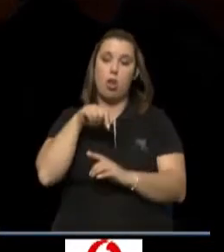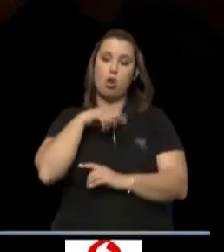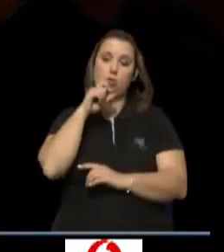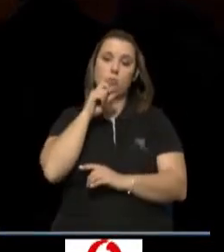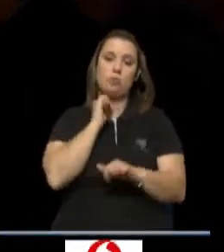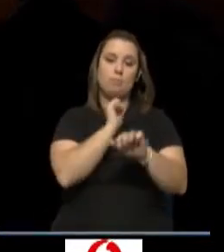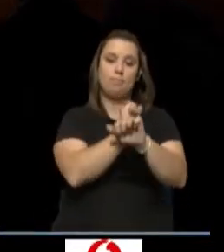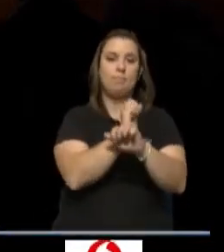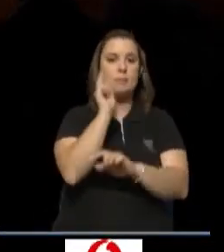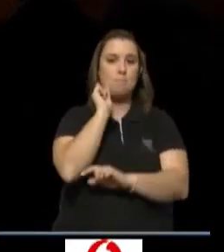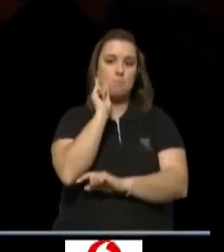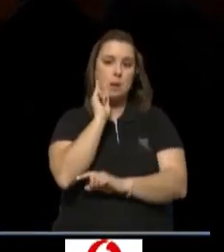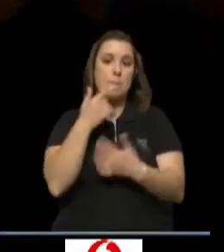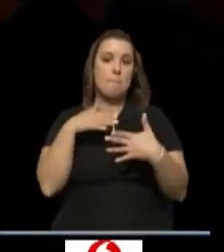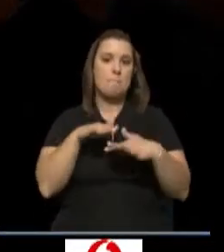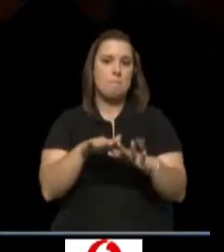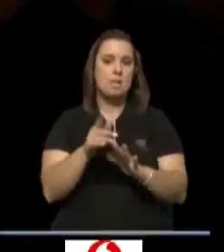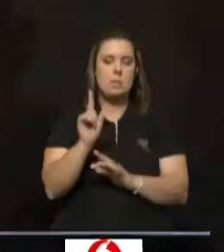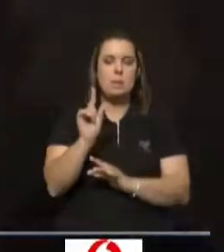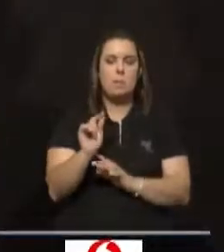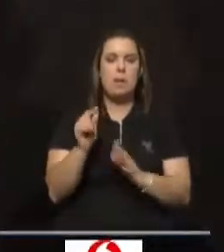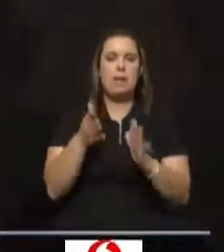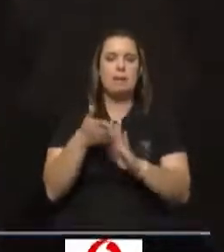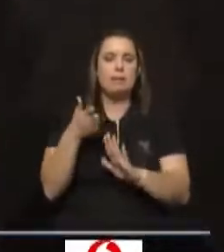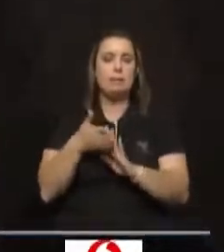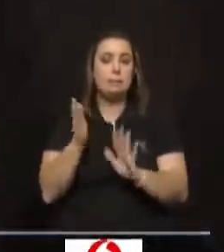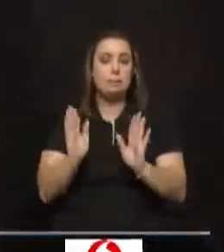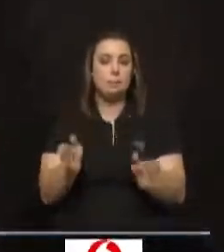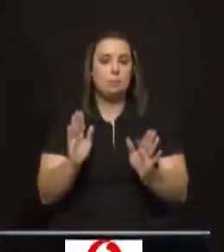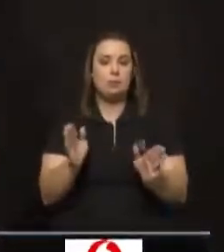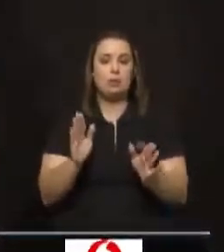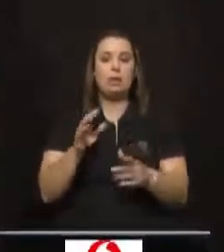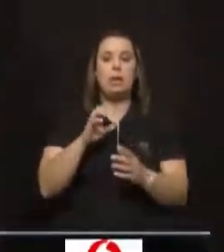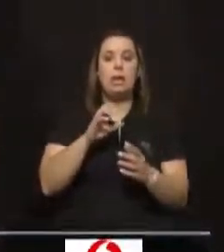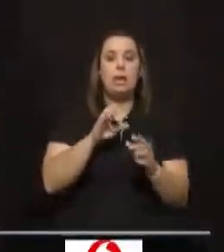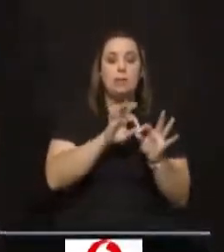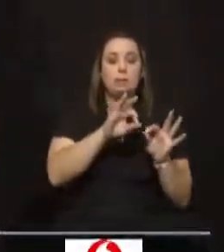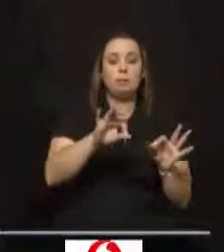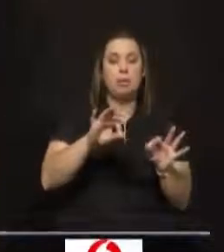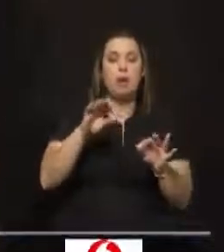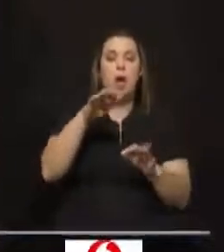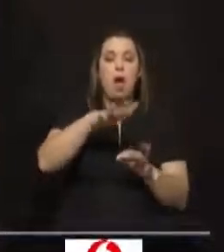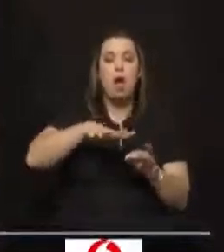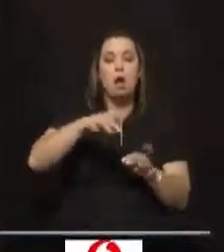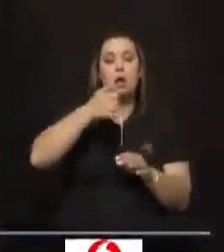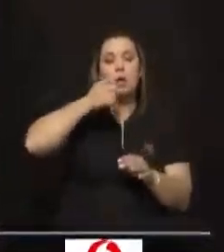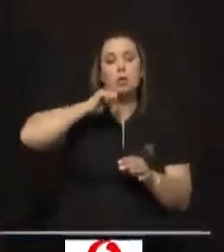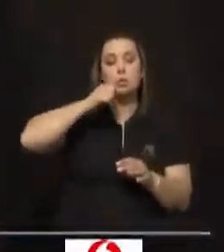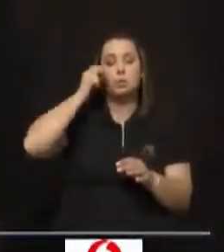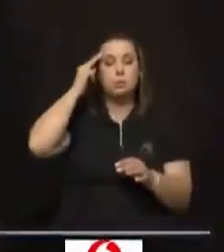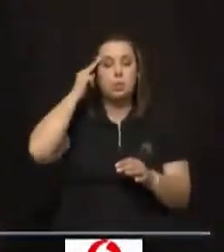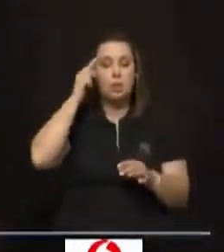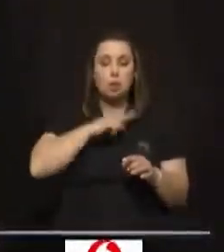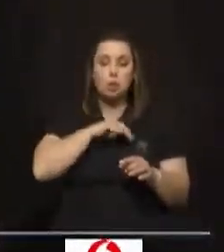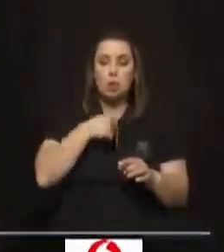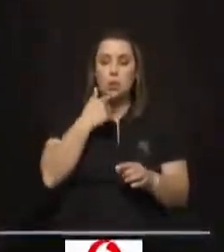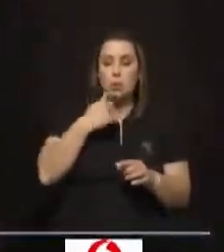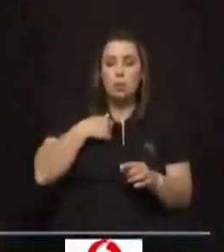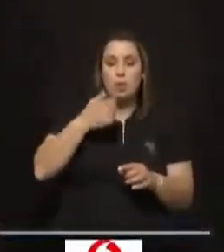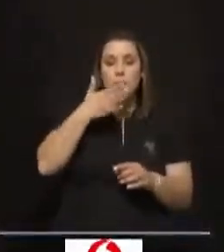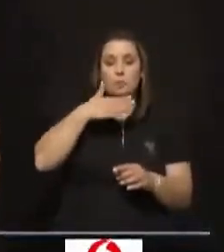and the advantage that we can take from underwater cables. And so that's very important for the autonomous